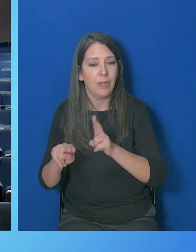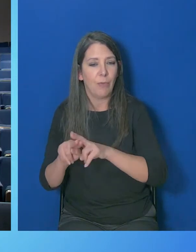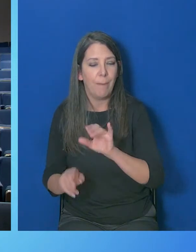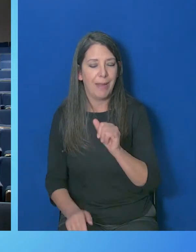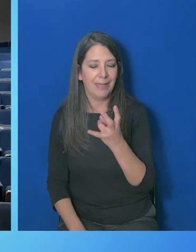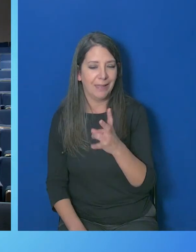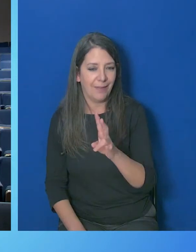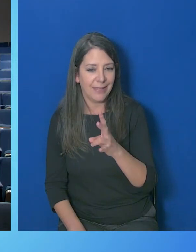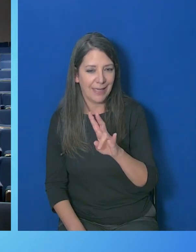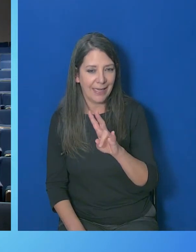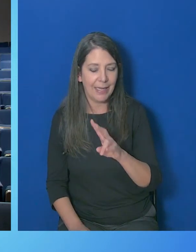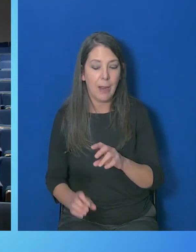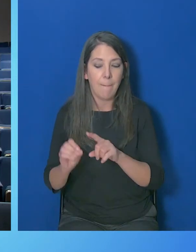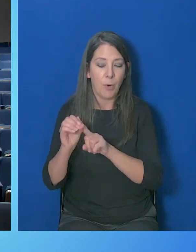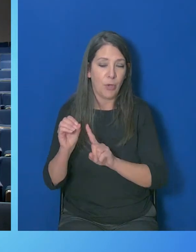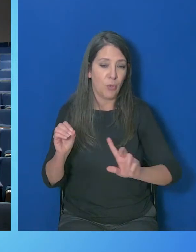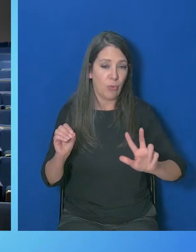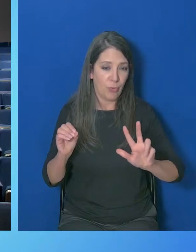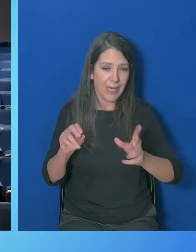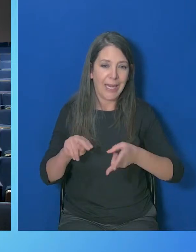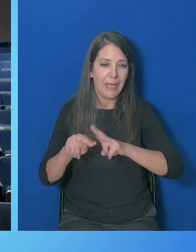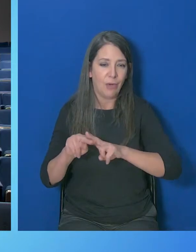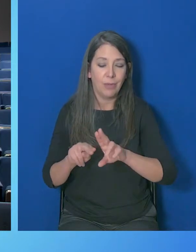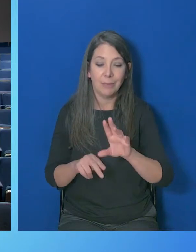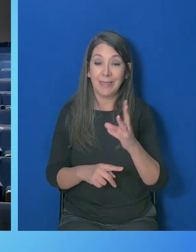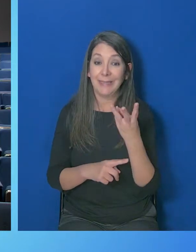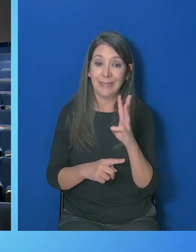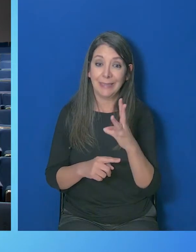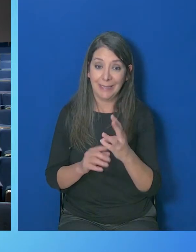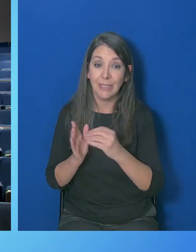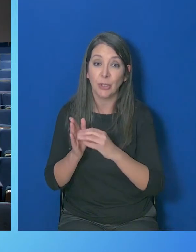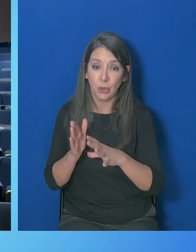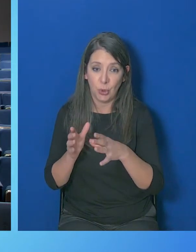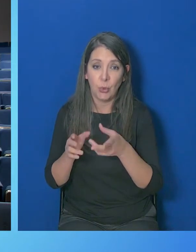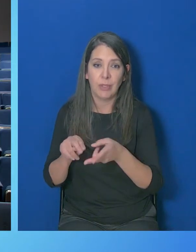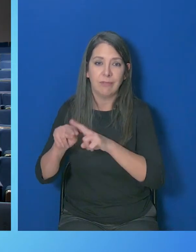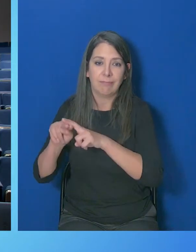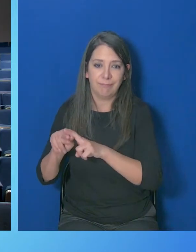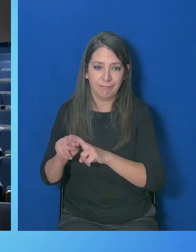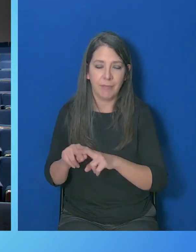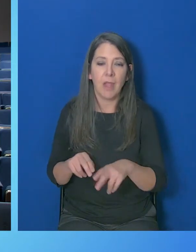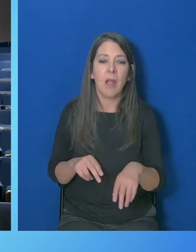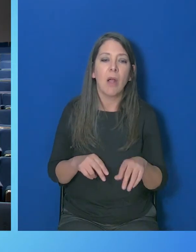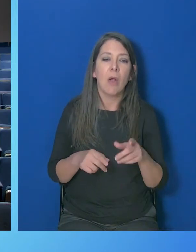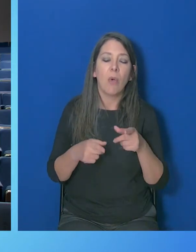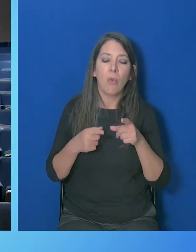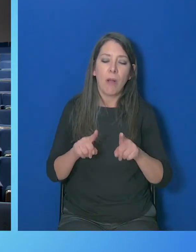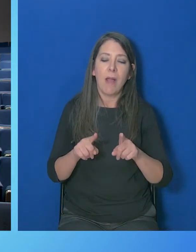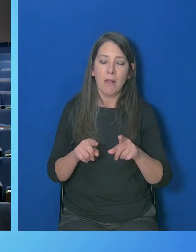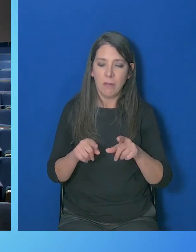17, birth to 3 have increased by 16, while the regions have decreased by 7.